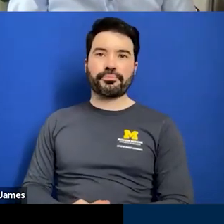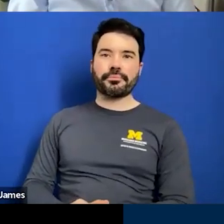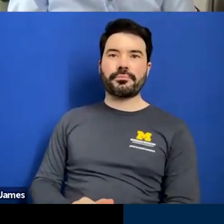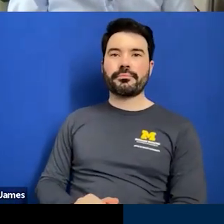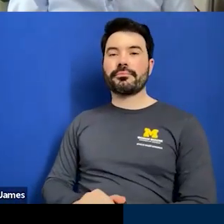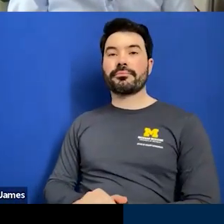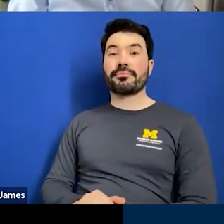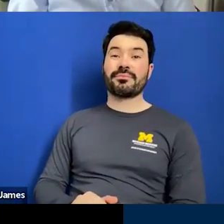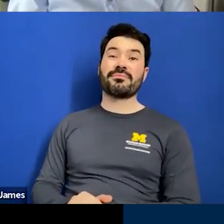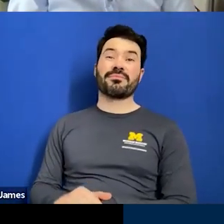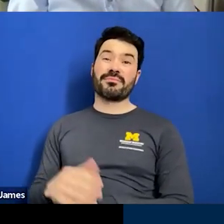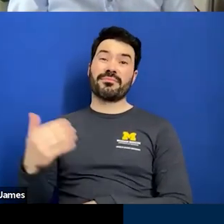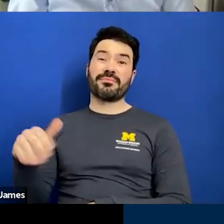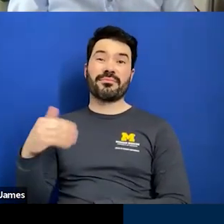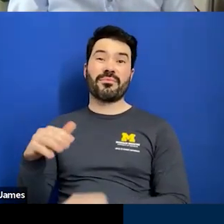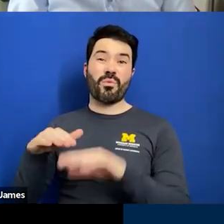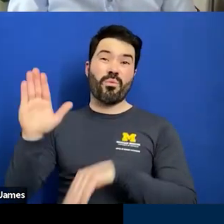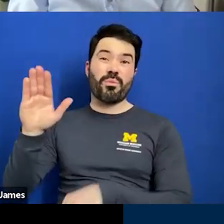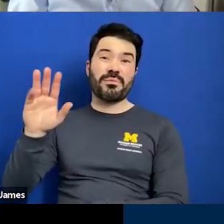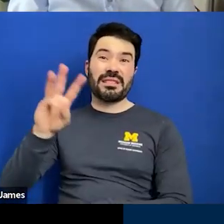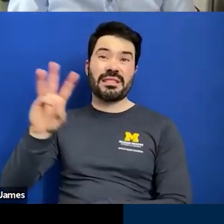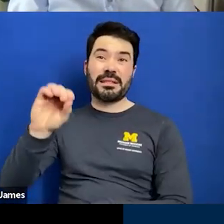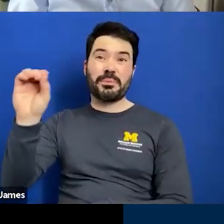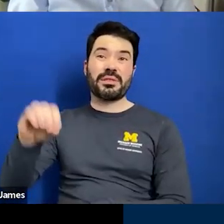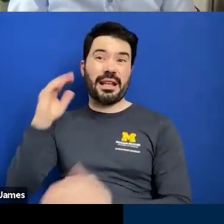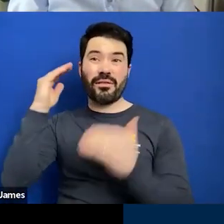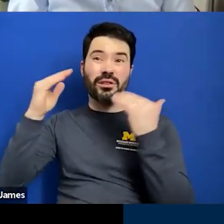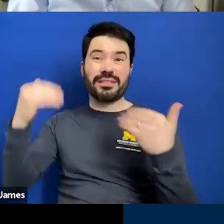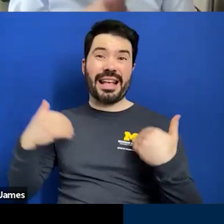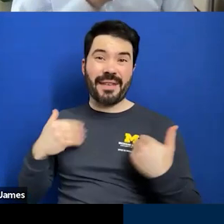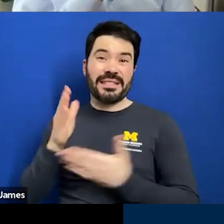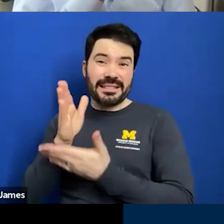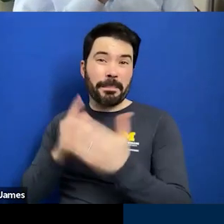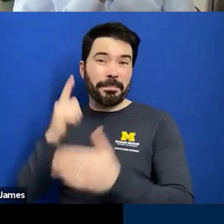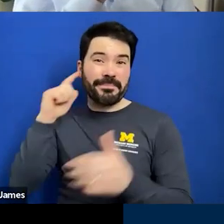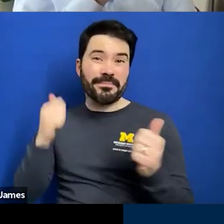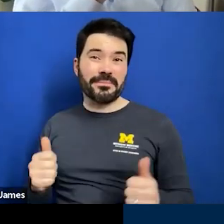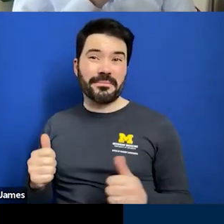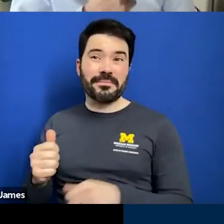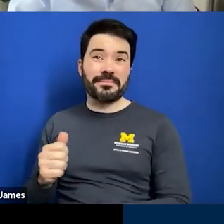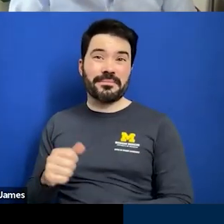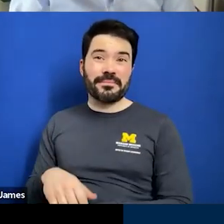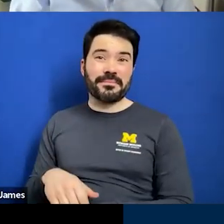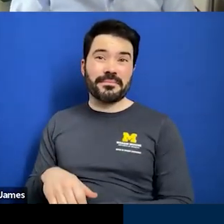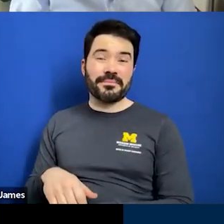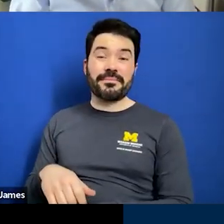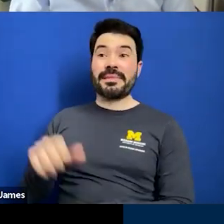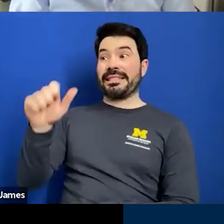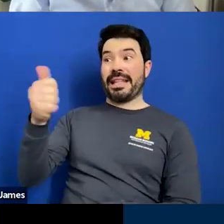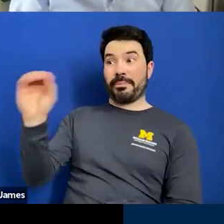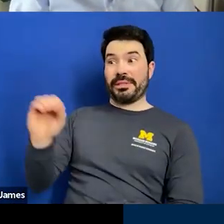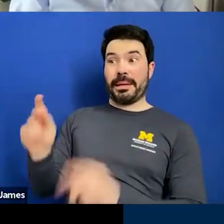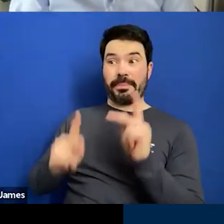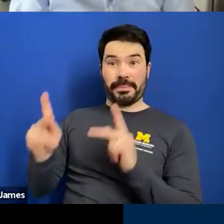More than 2/3 of people over the age of 70 have some degree of hearing loss. Over 10% of